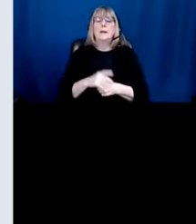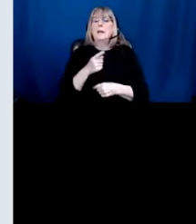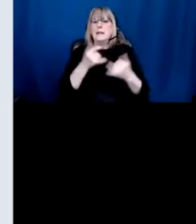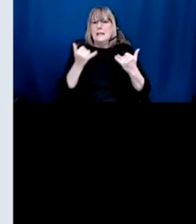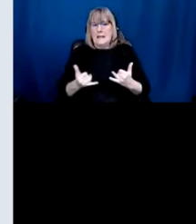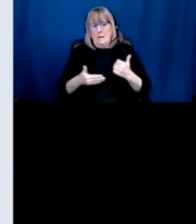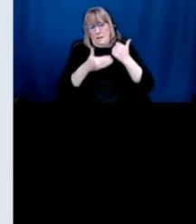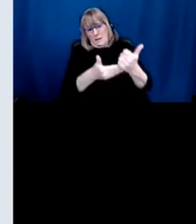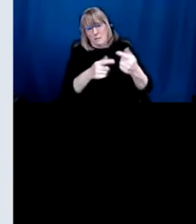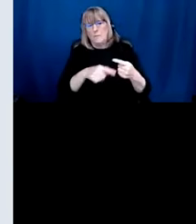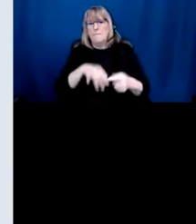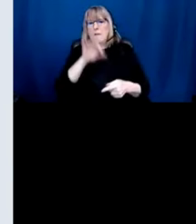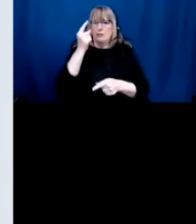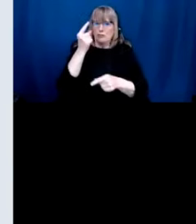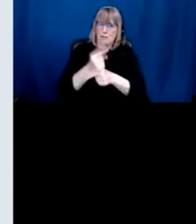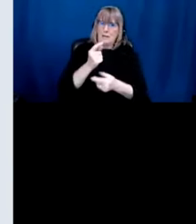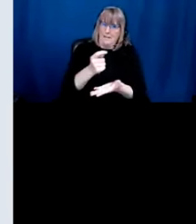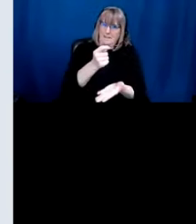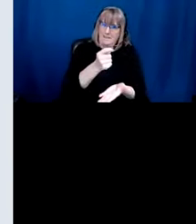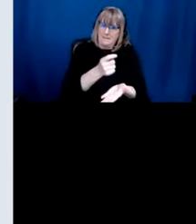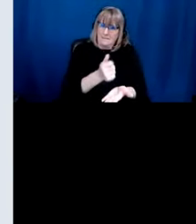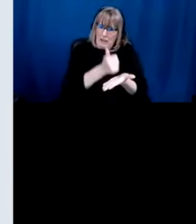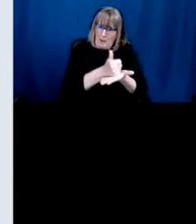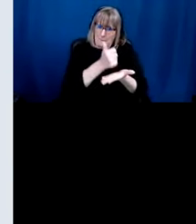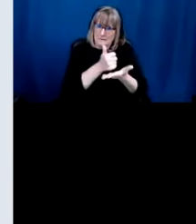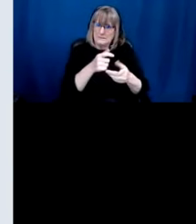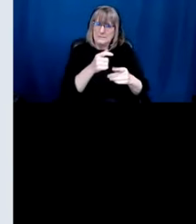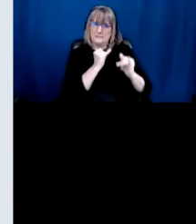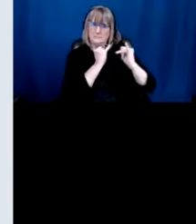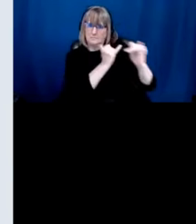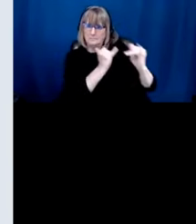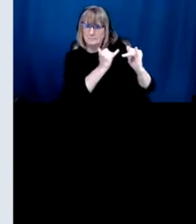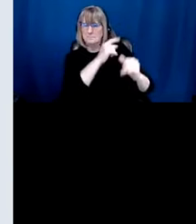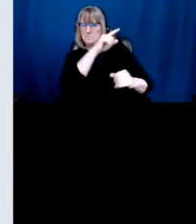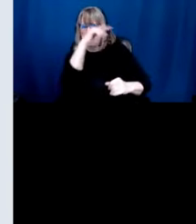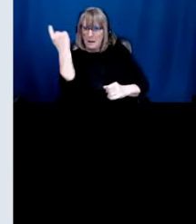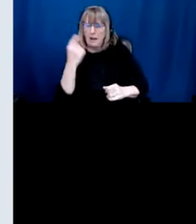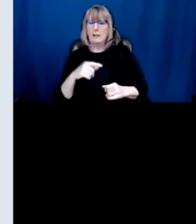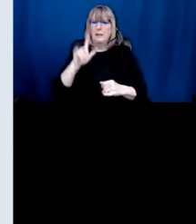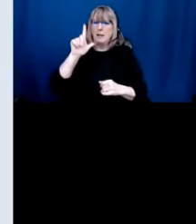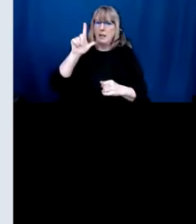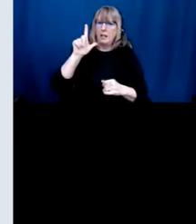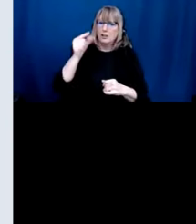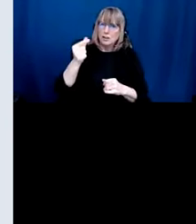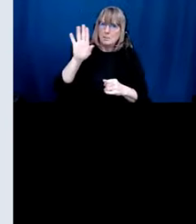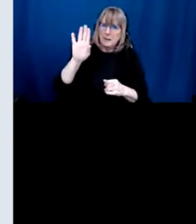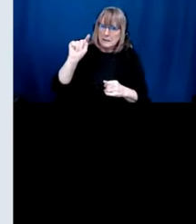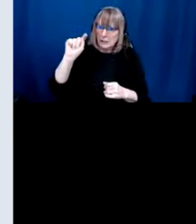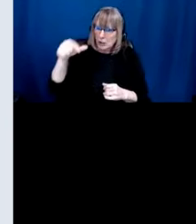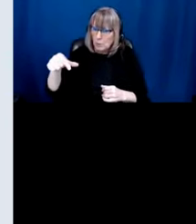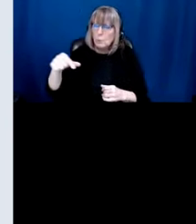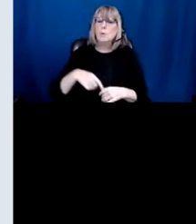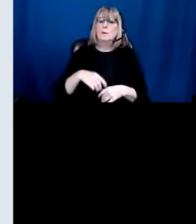him to find the right therapist that is a Le lot hemos ayudado a encontrar diferentes recursos en la familia. and so